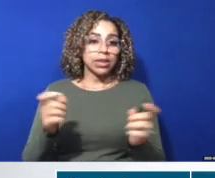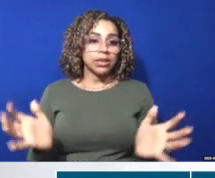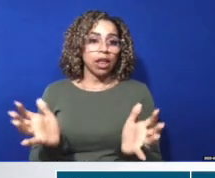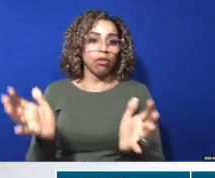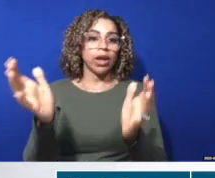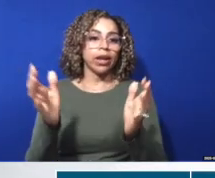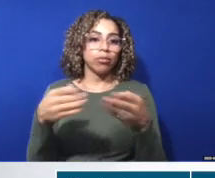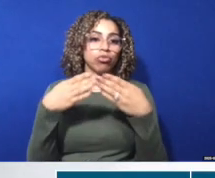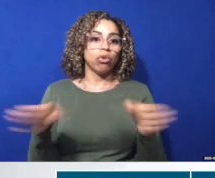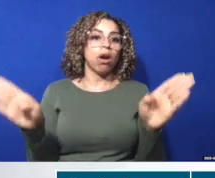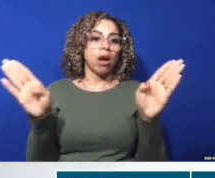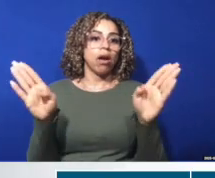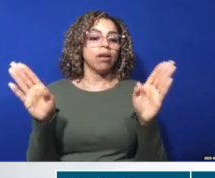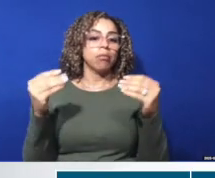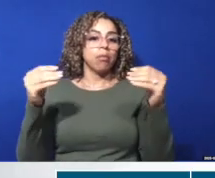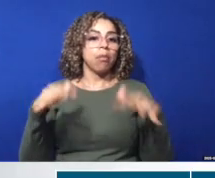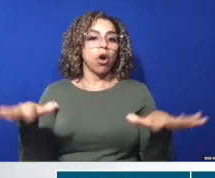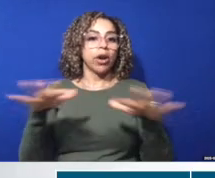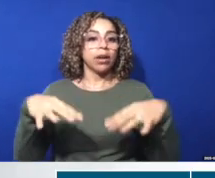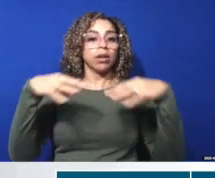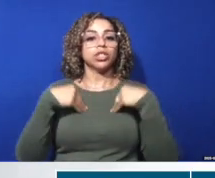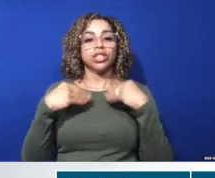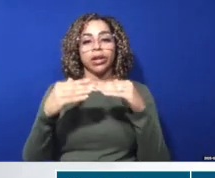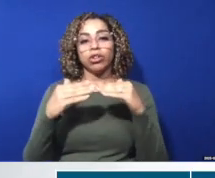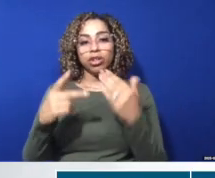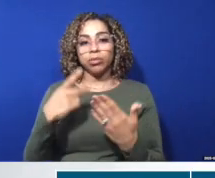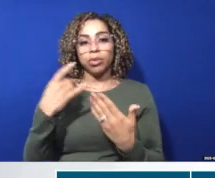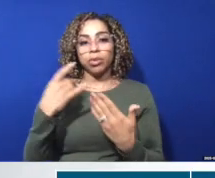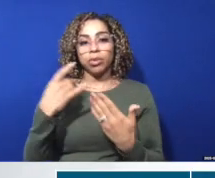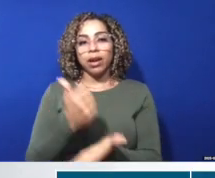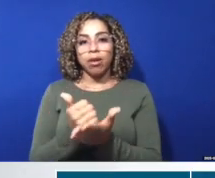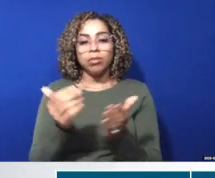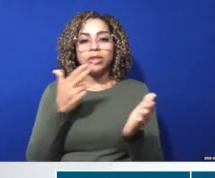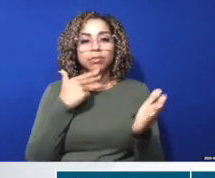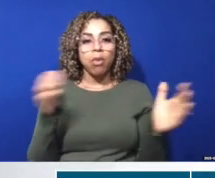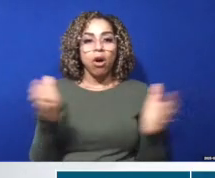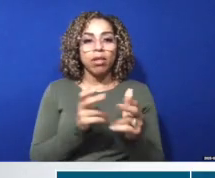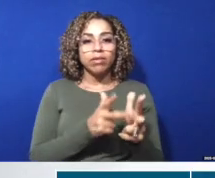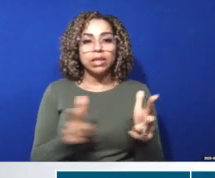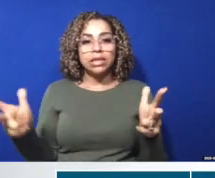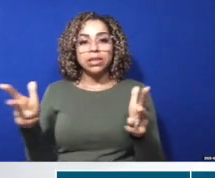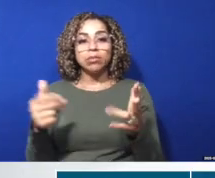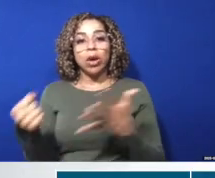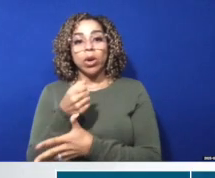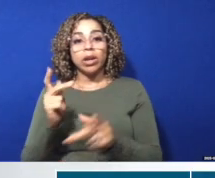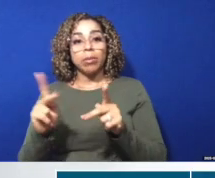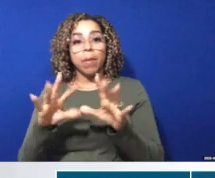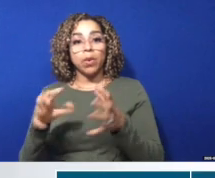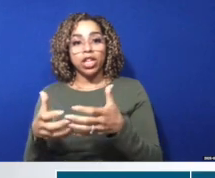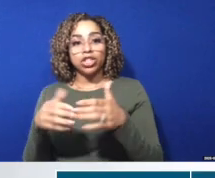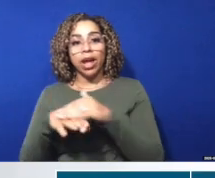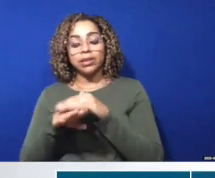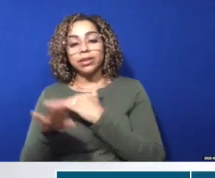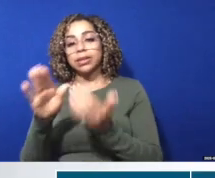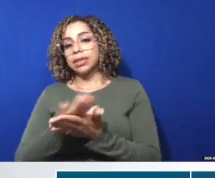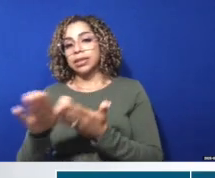fleets and priority populations access the cleanest technology. The table is intended to show our top priorities and